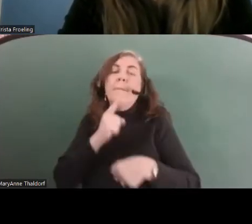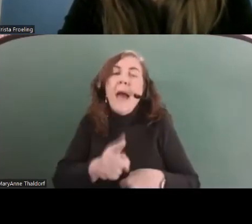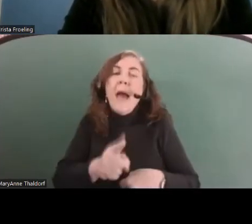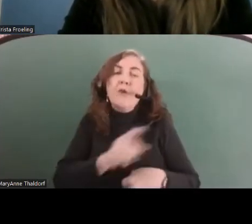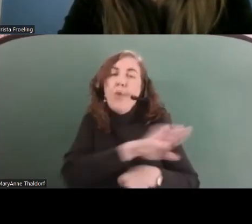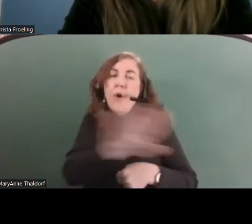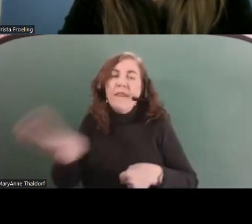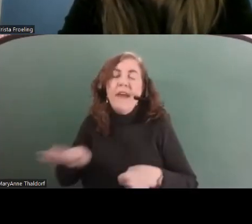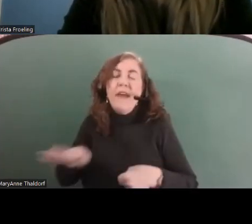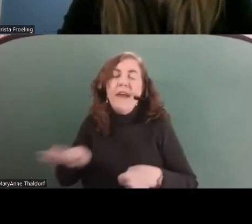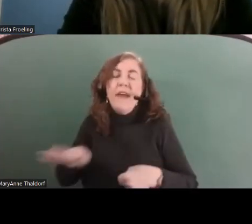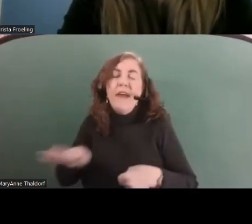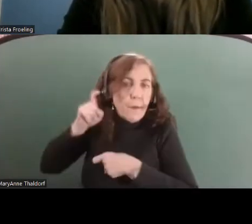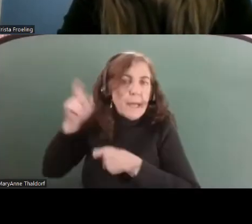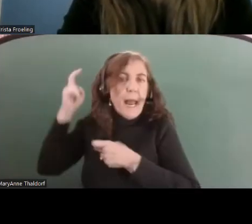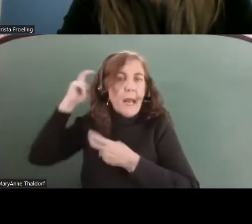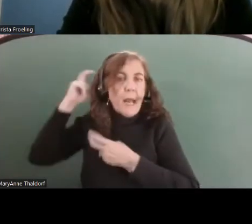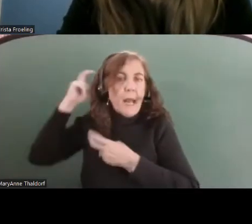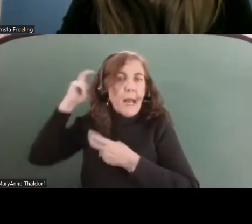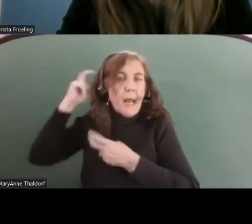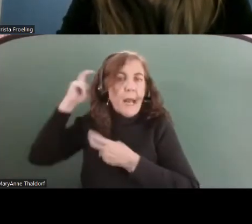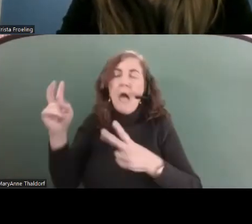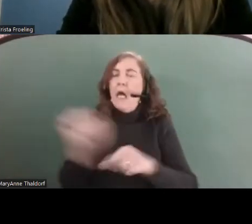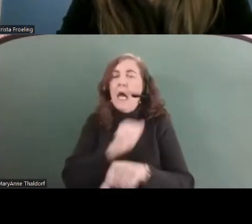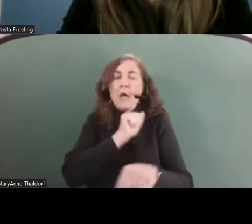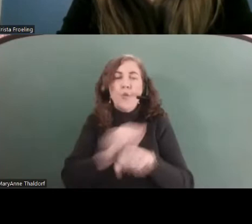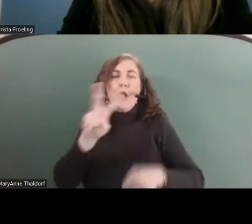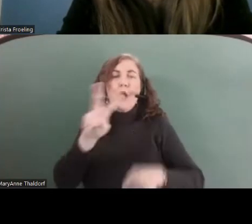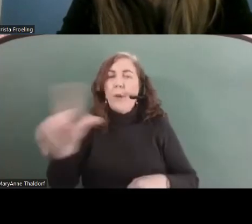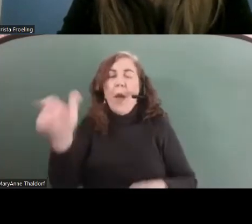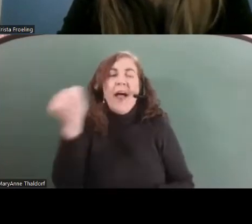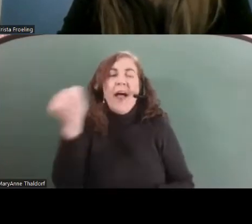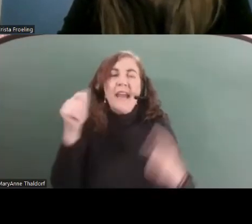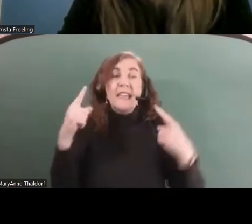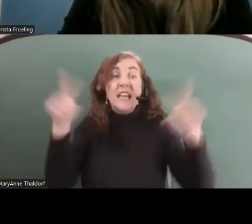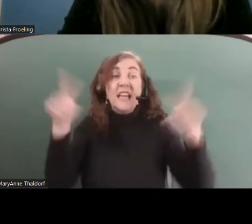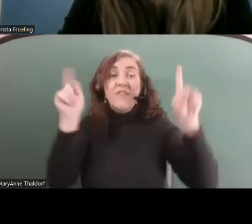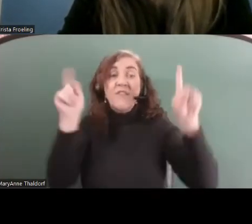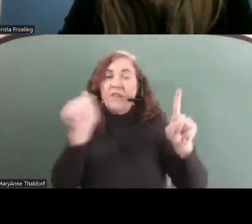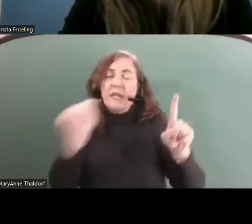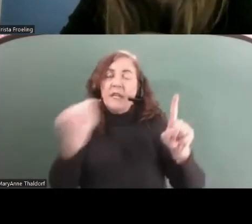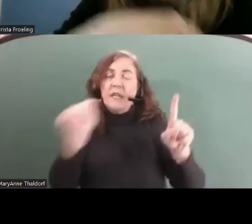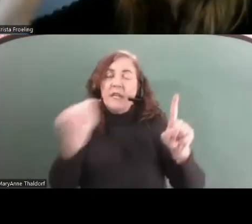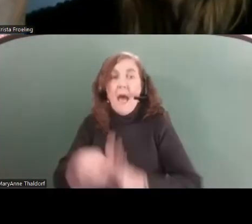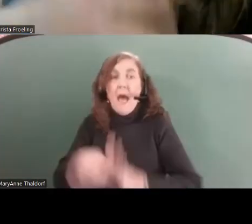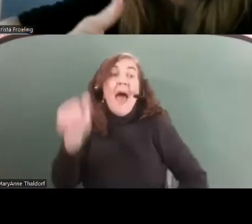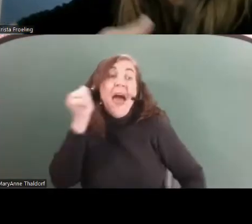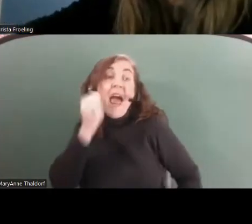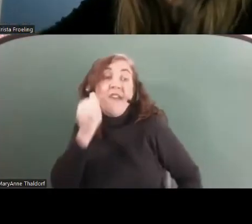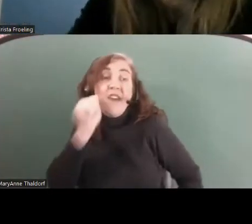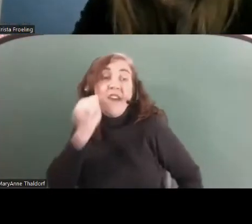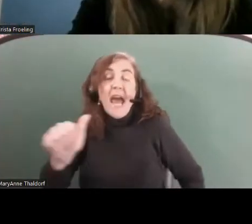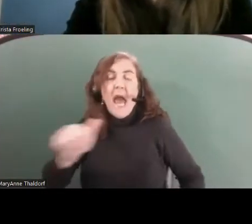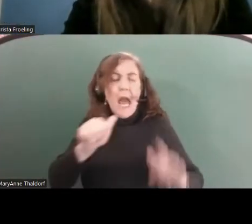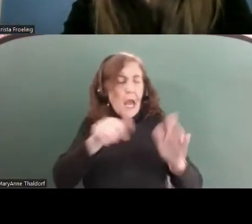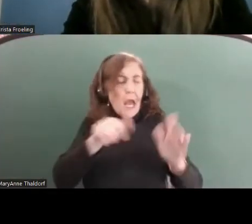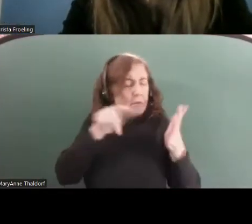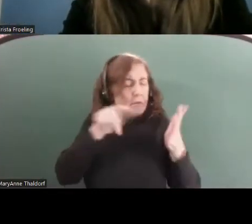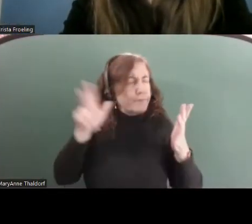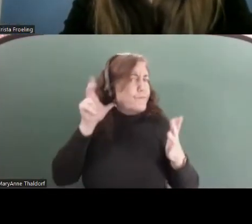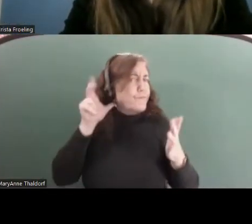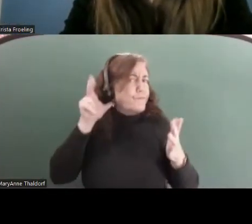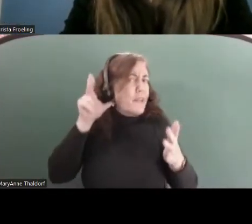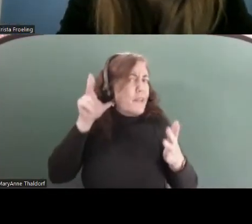day. So daily listening checks. And again, you guys need any information, I can give you a printout of what you need to